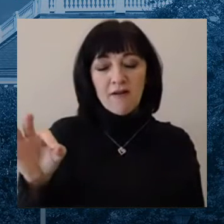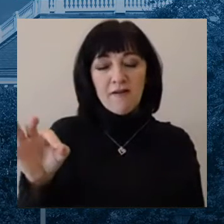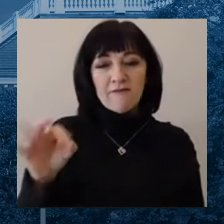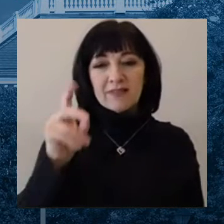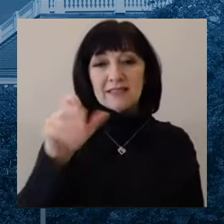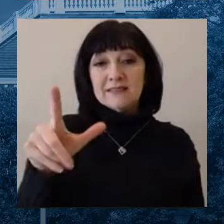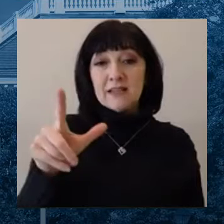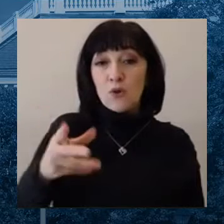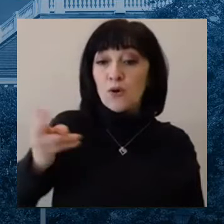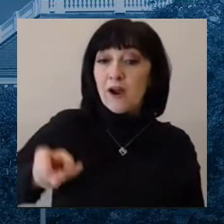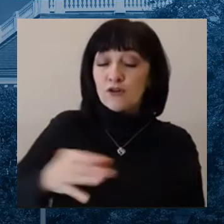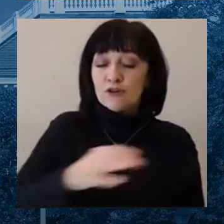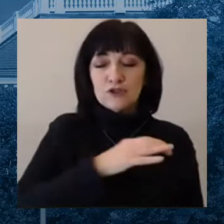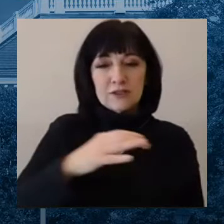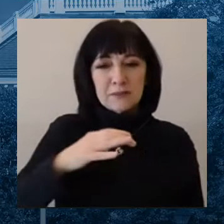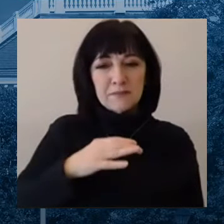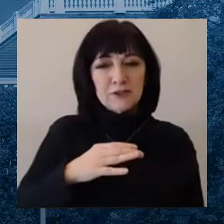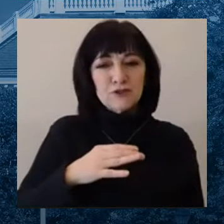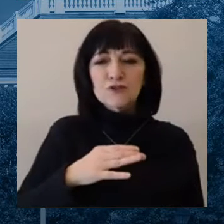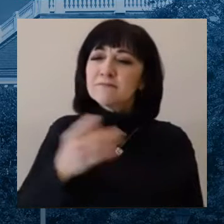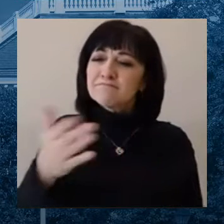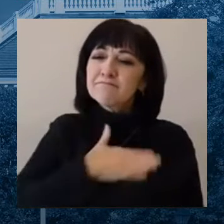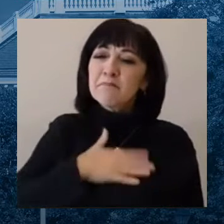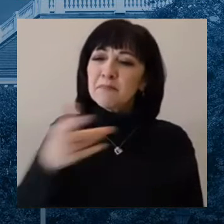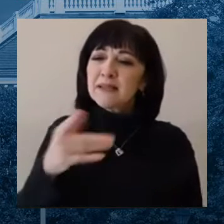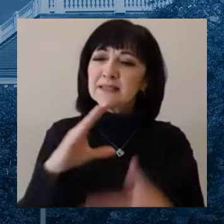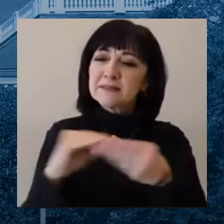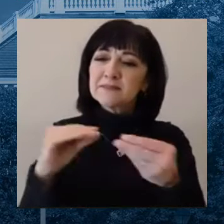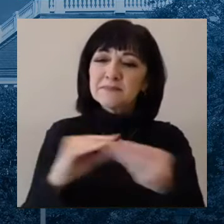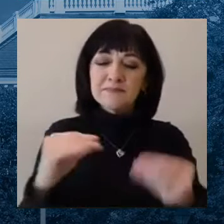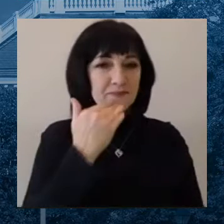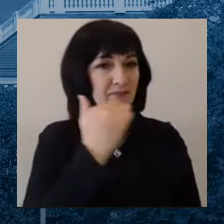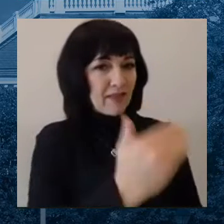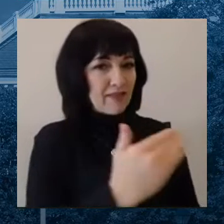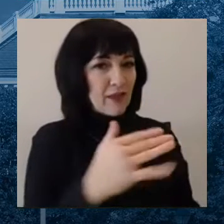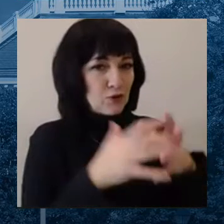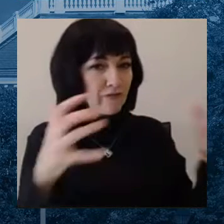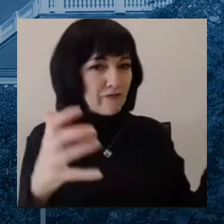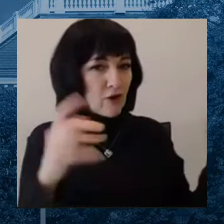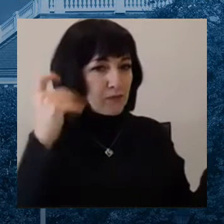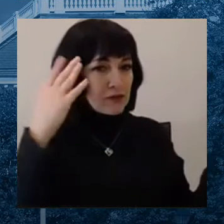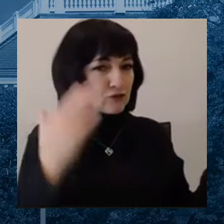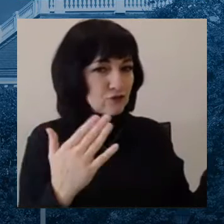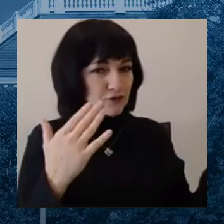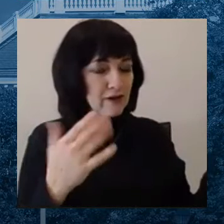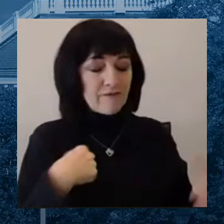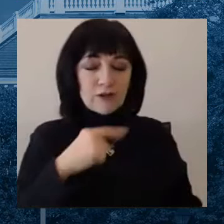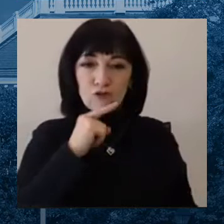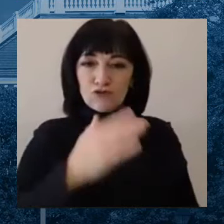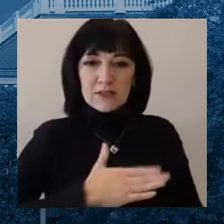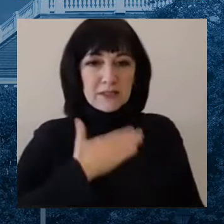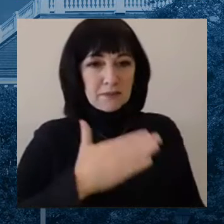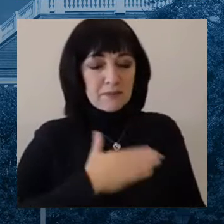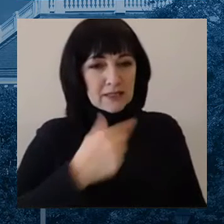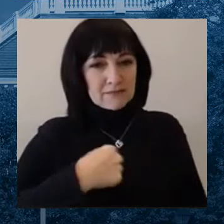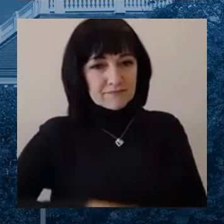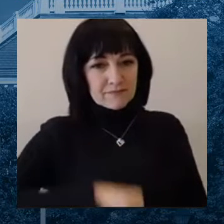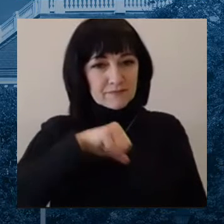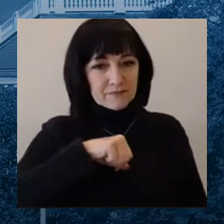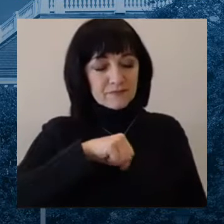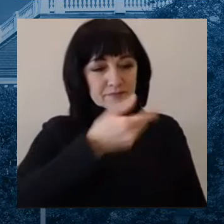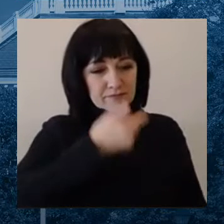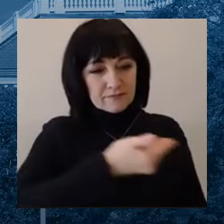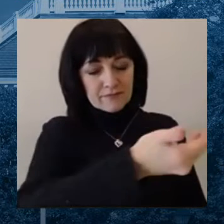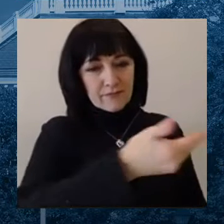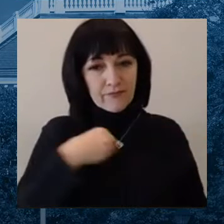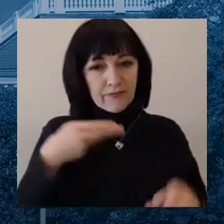state. Dr. Hollingsworth. Thank you very much. I am really pleased to have been invited to participate